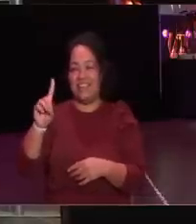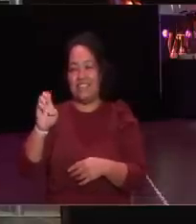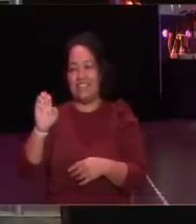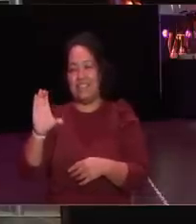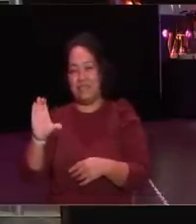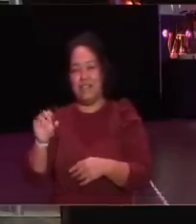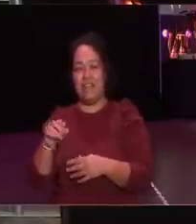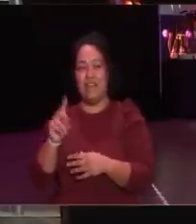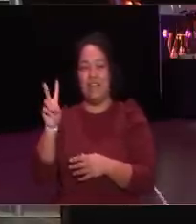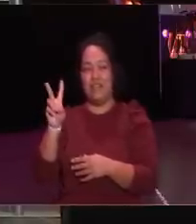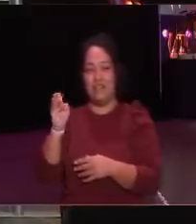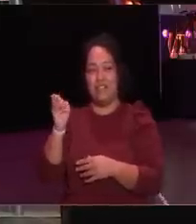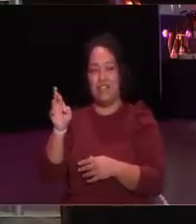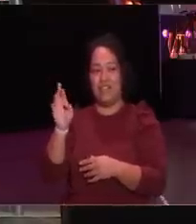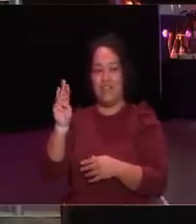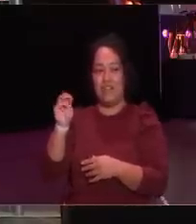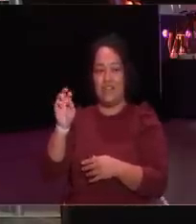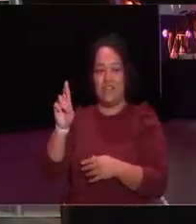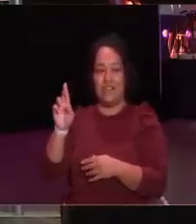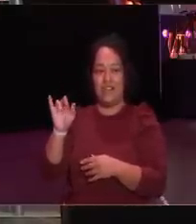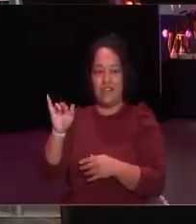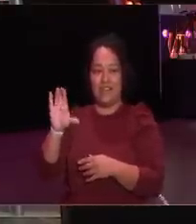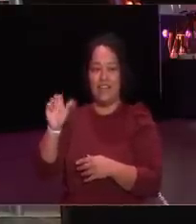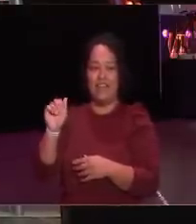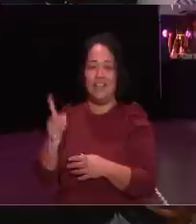December, Veronica's getting married.